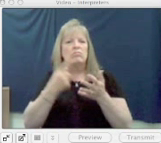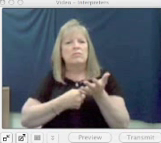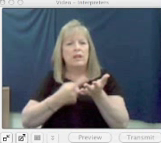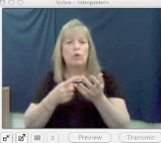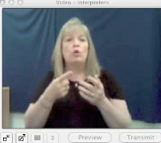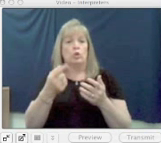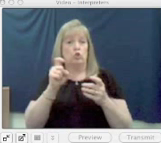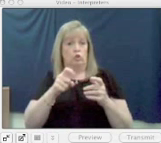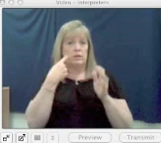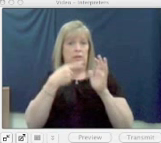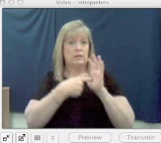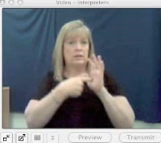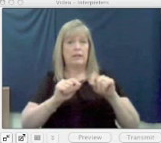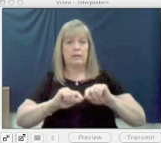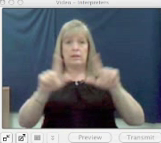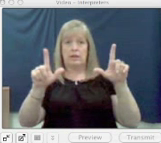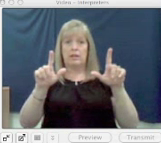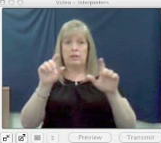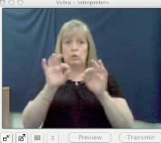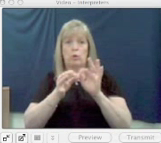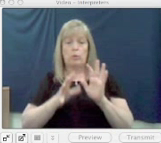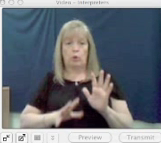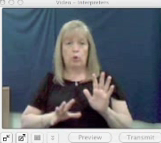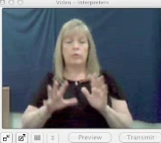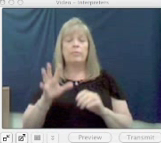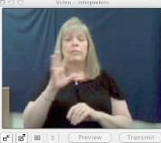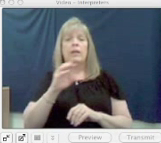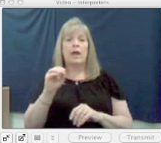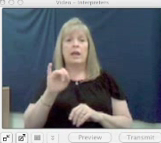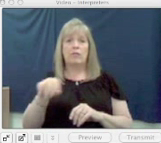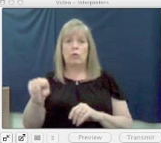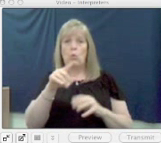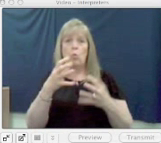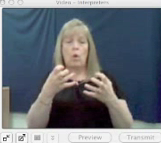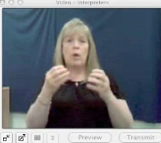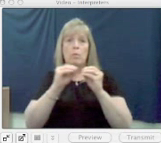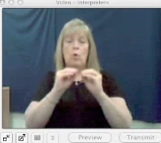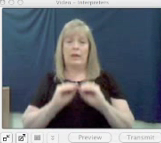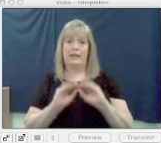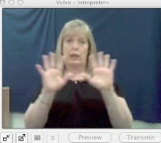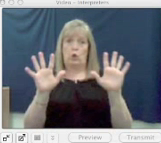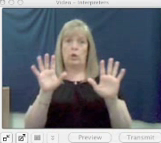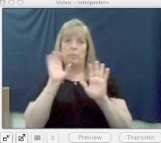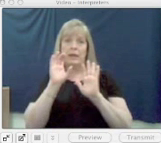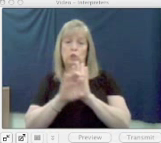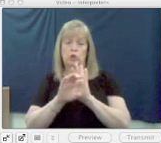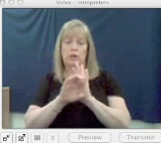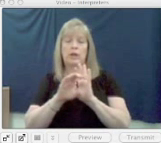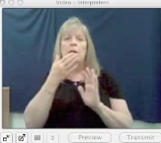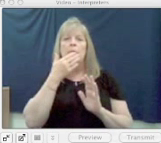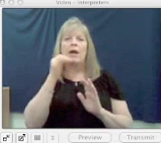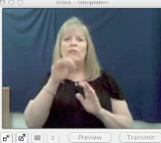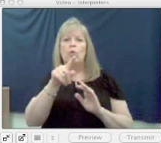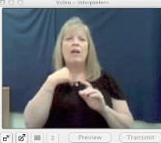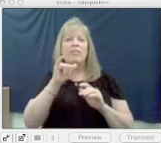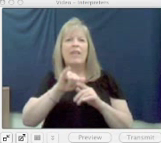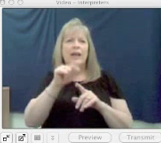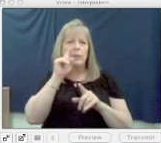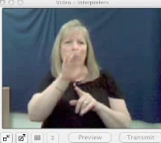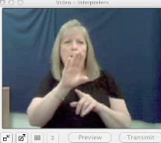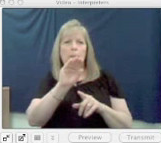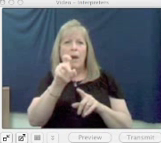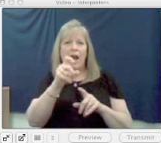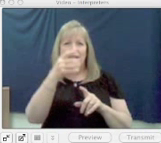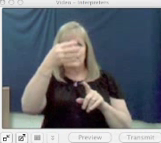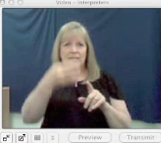interpreter. And if you guys want a clearer picture, it's better to go to that little drop-down box and either